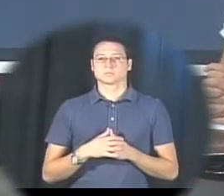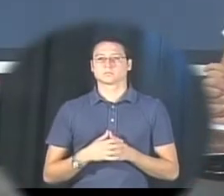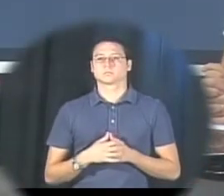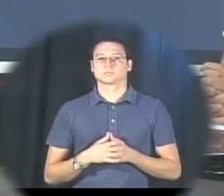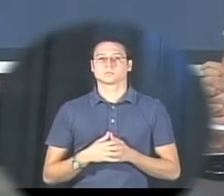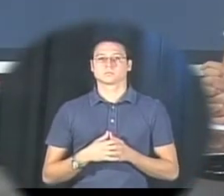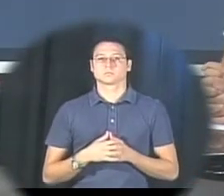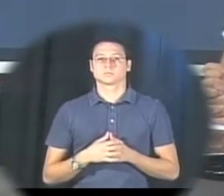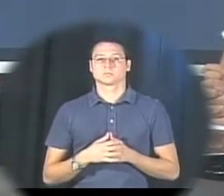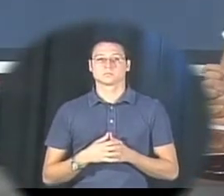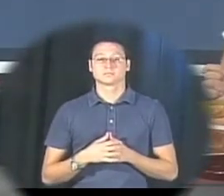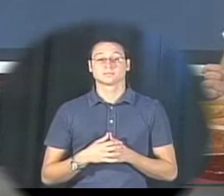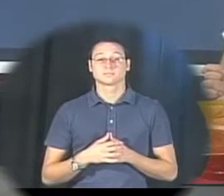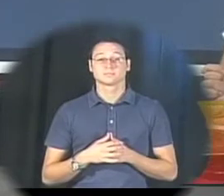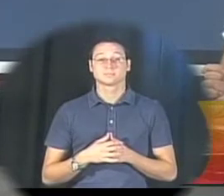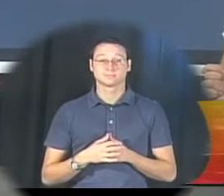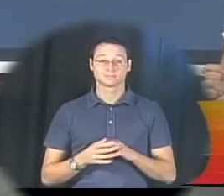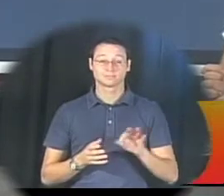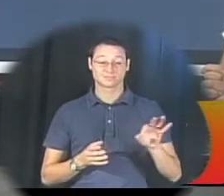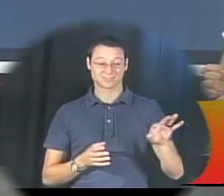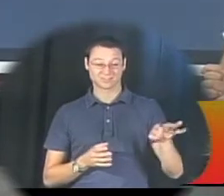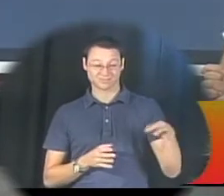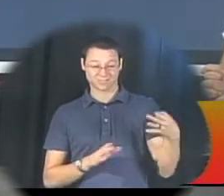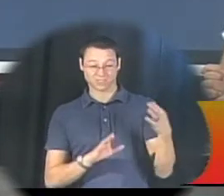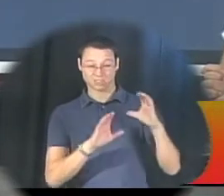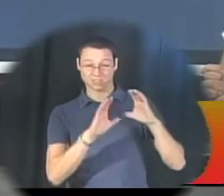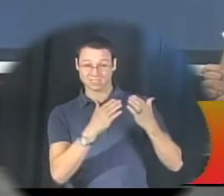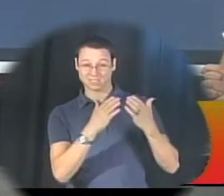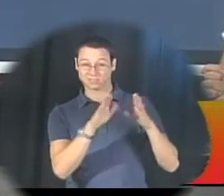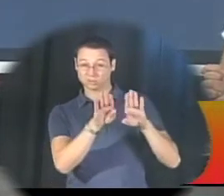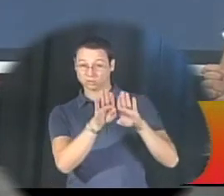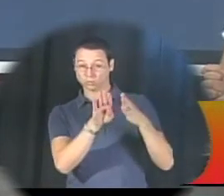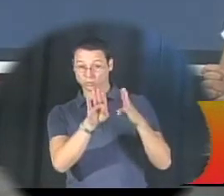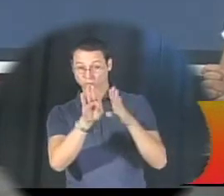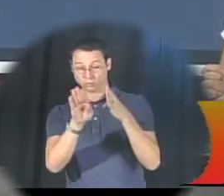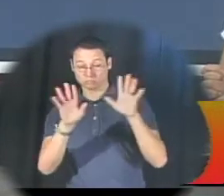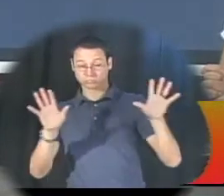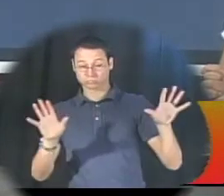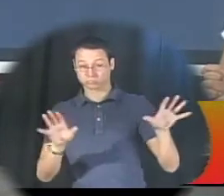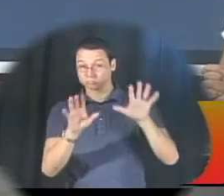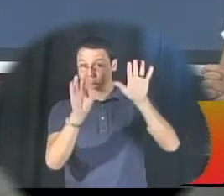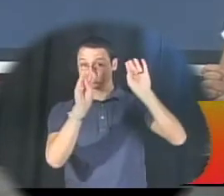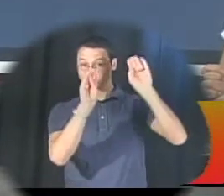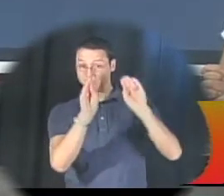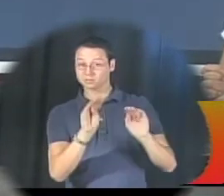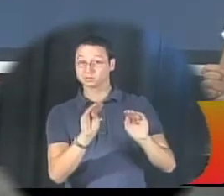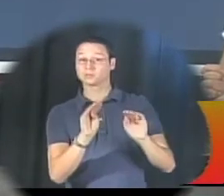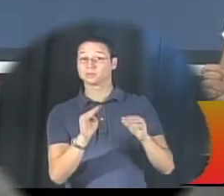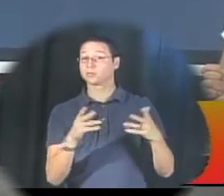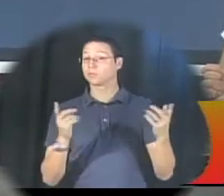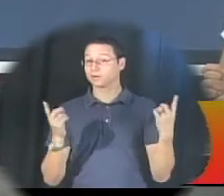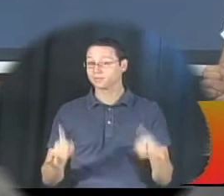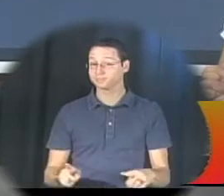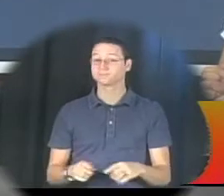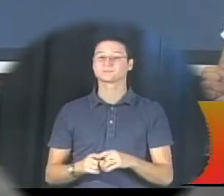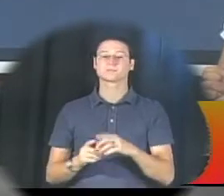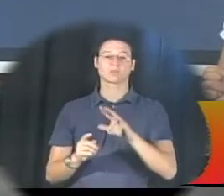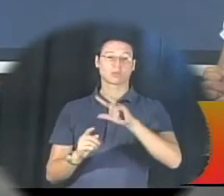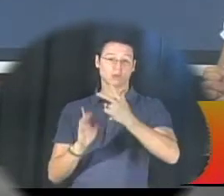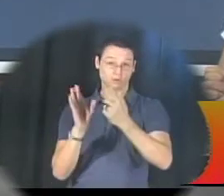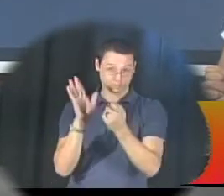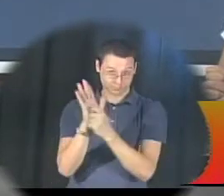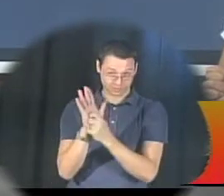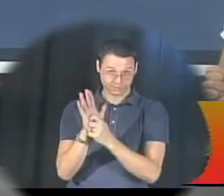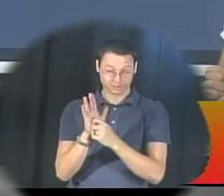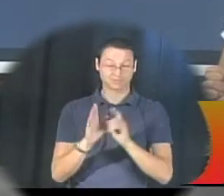The results for the French class's door decoration contest are in. Third place is Madame Ballantyne's third period French class,